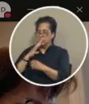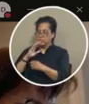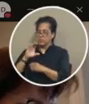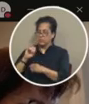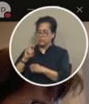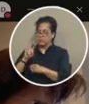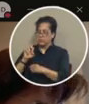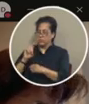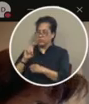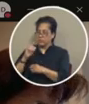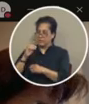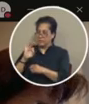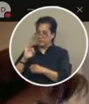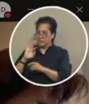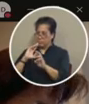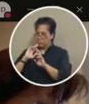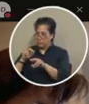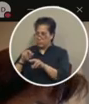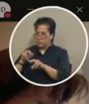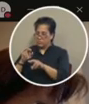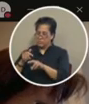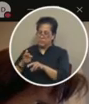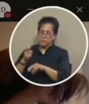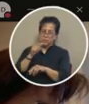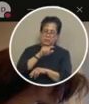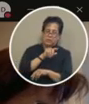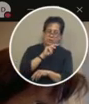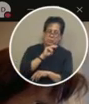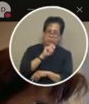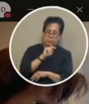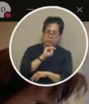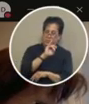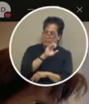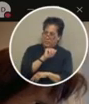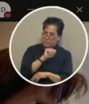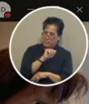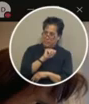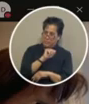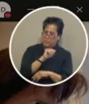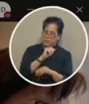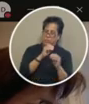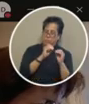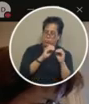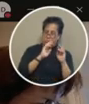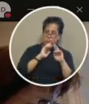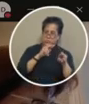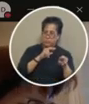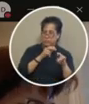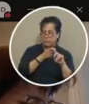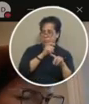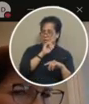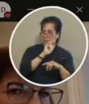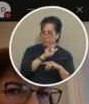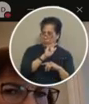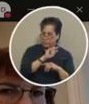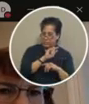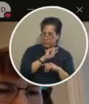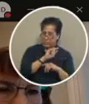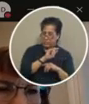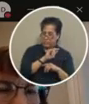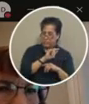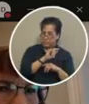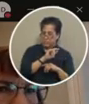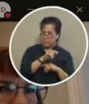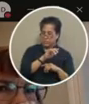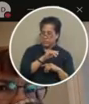COVID-19 response. Monica will follow that with additional responses that the airport